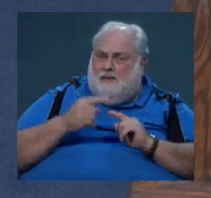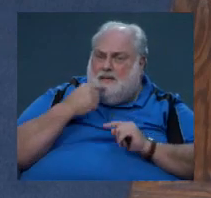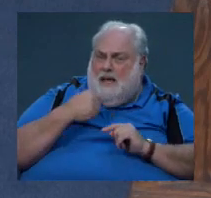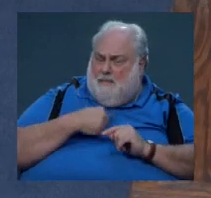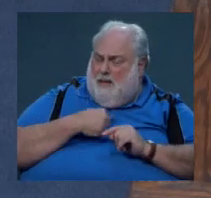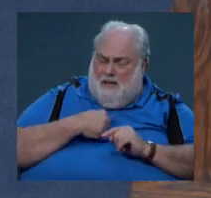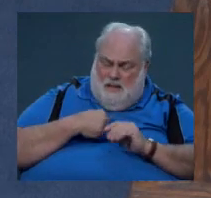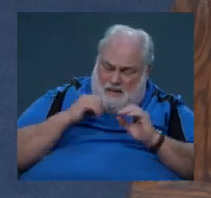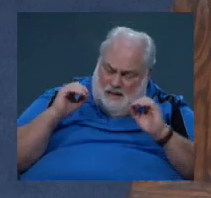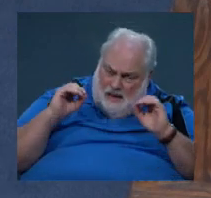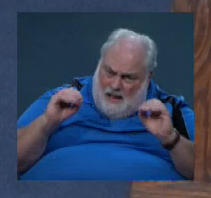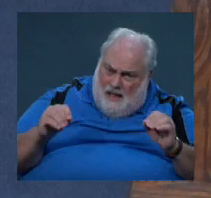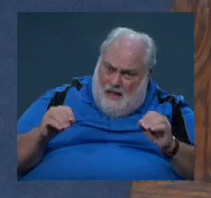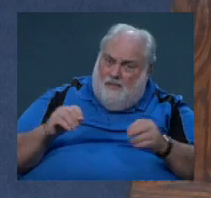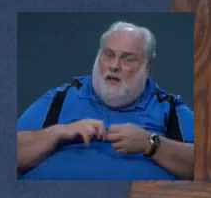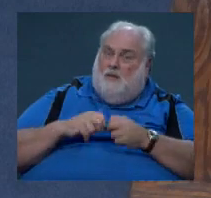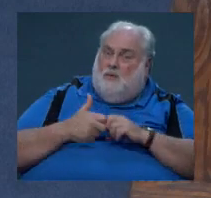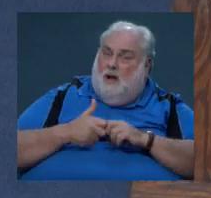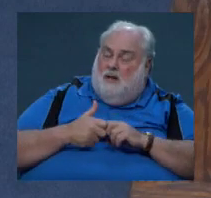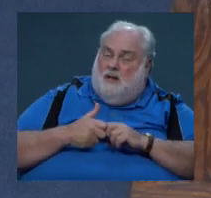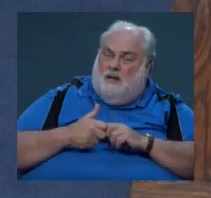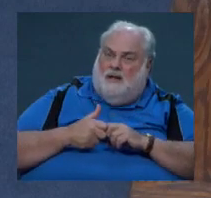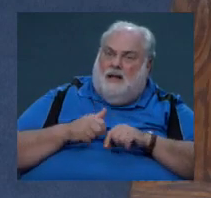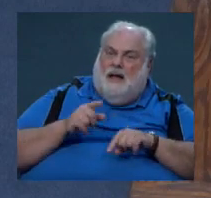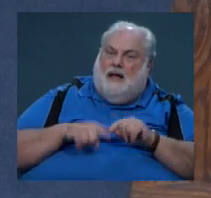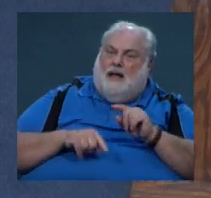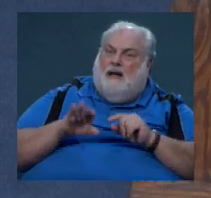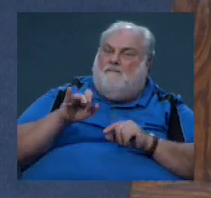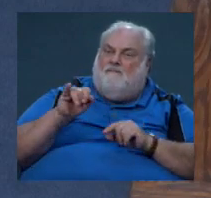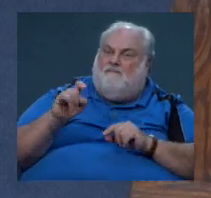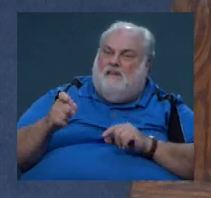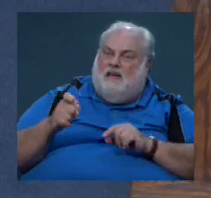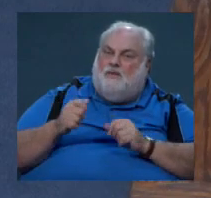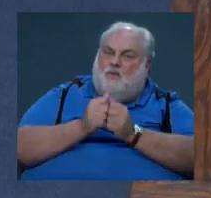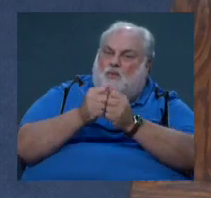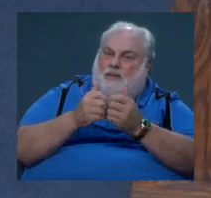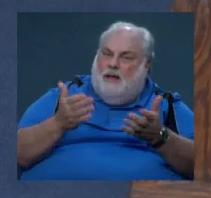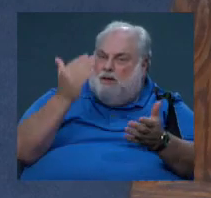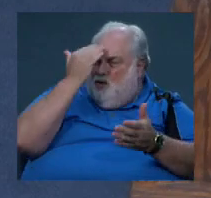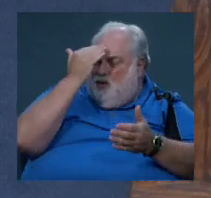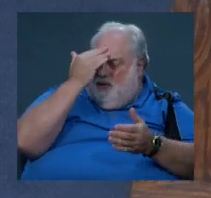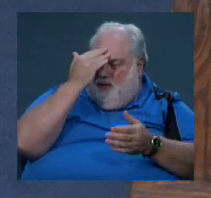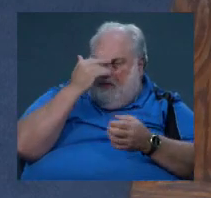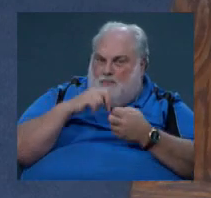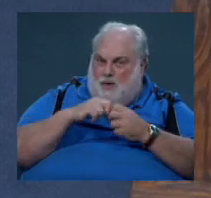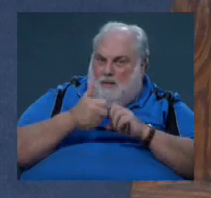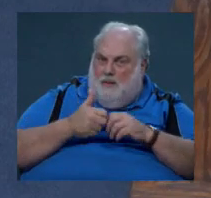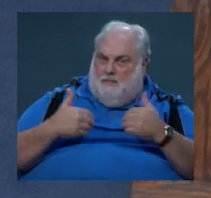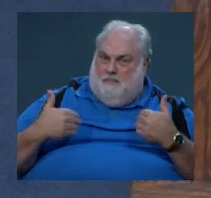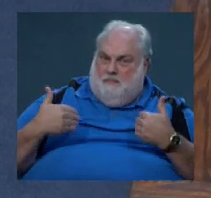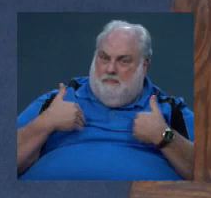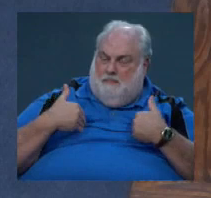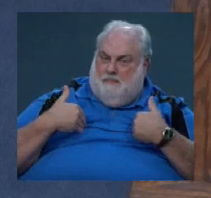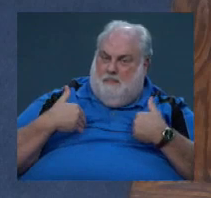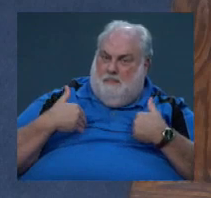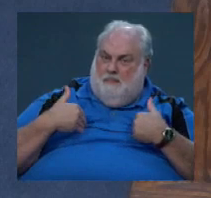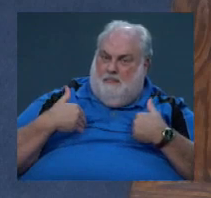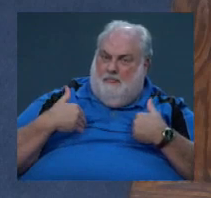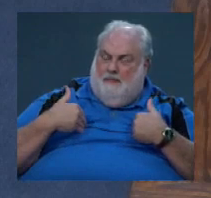word. And if there's a problem, I can't fix it unless I know there's a problem. In fairness,